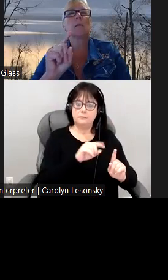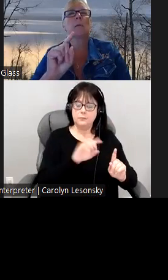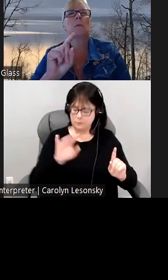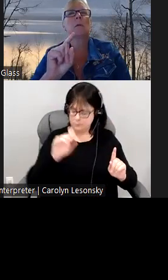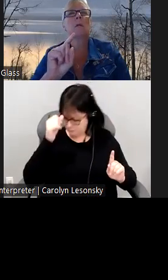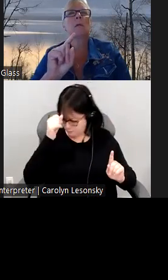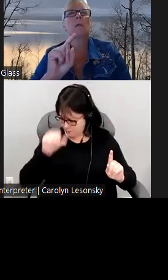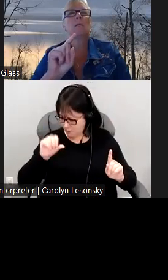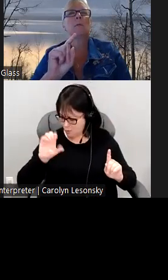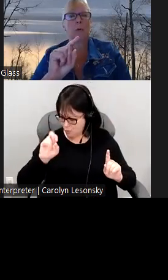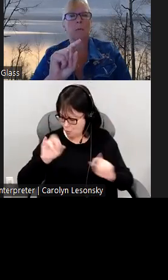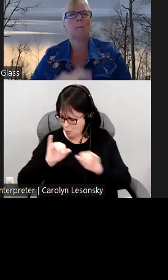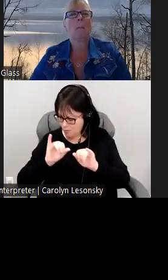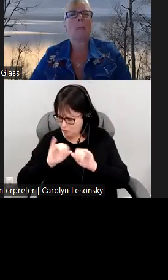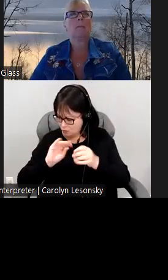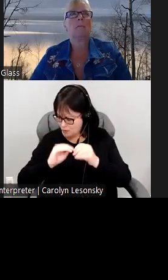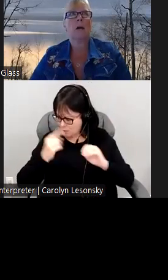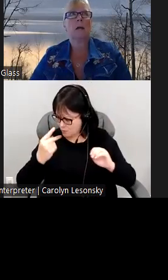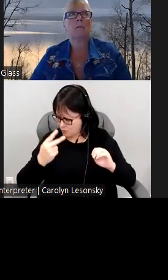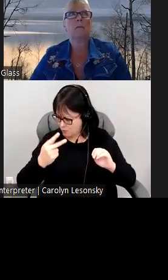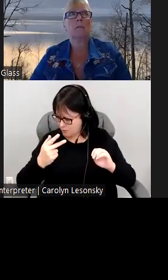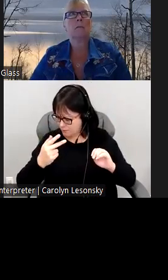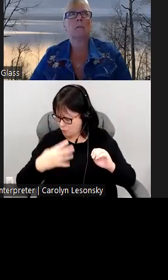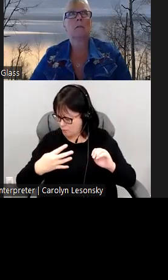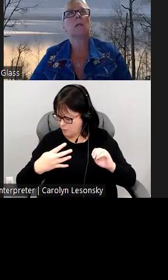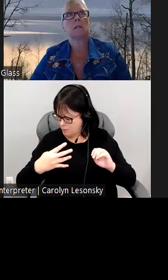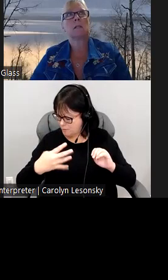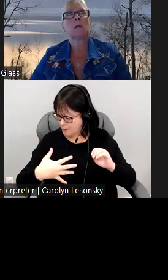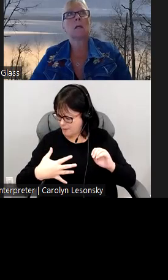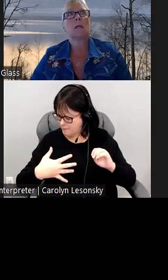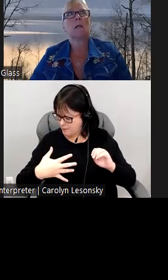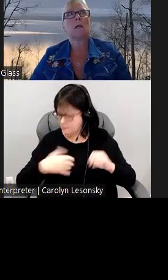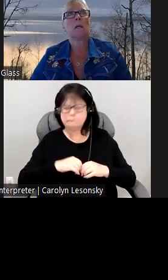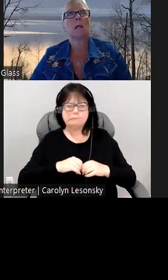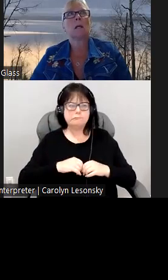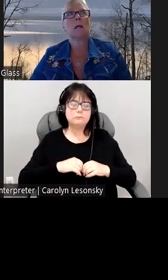first 1, 2, 3, 4, 5. Yes.